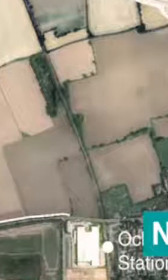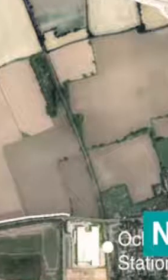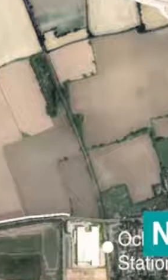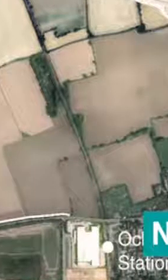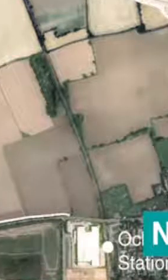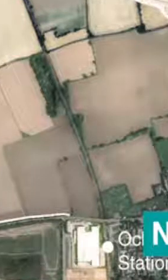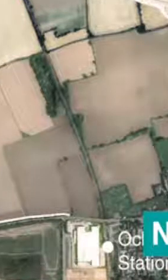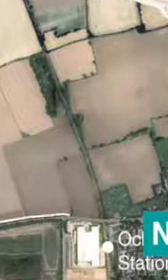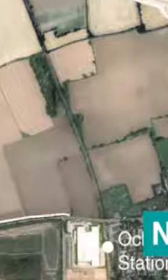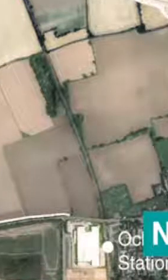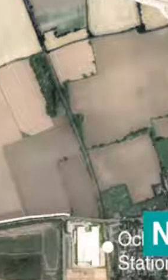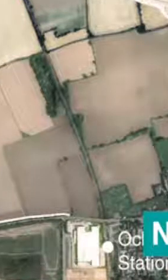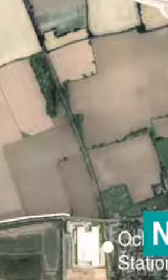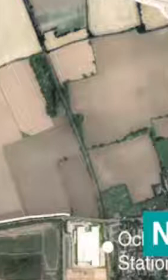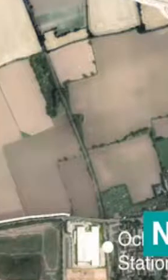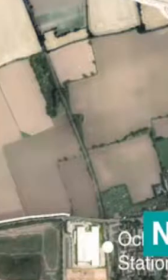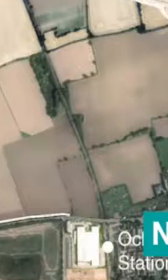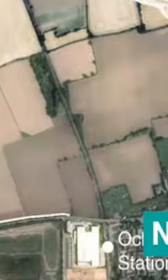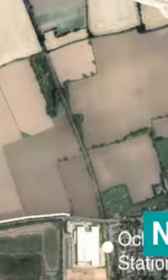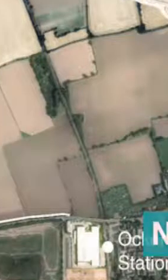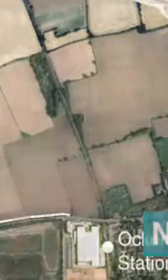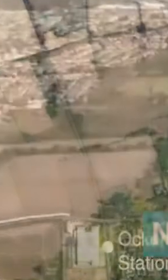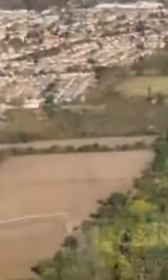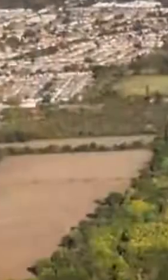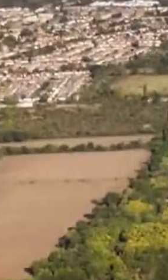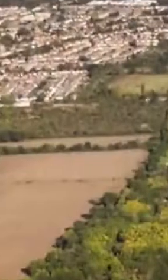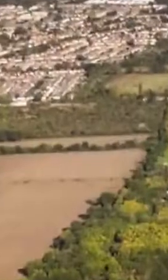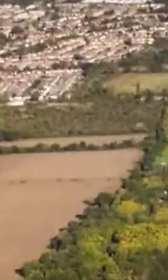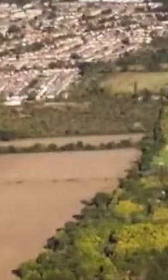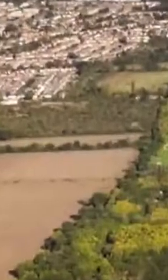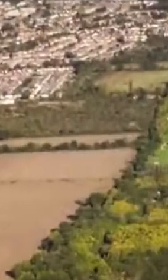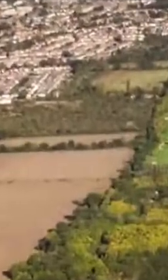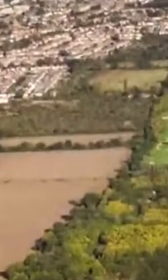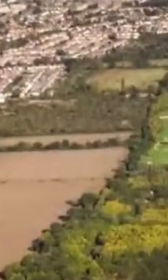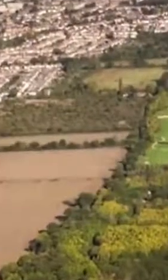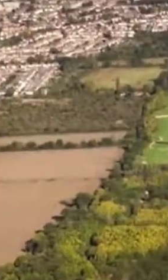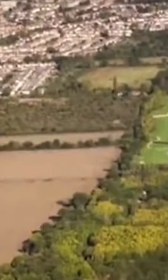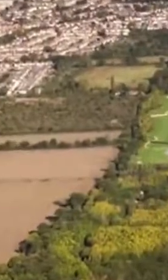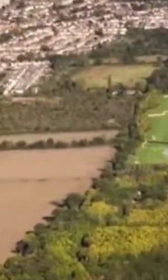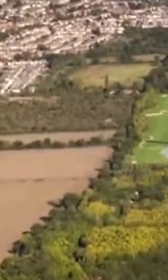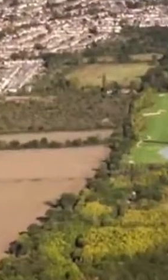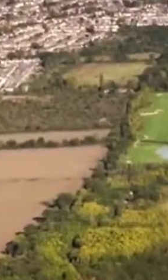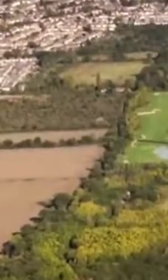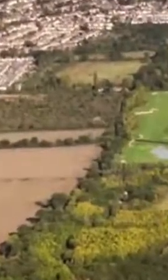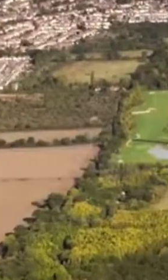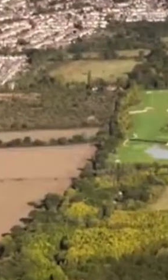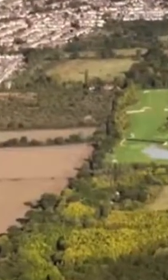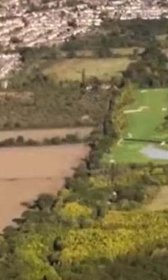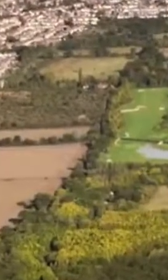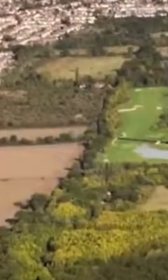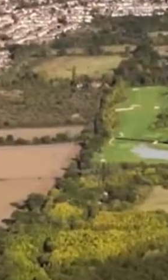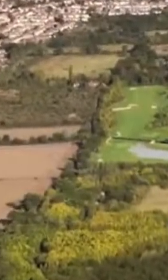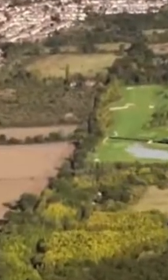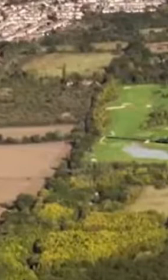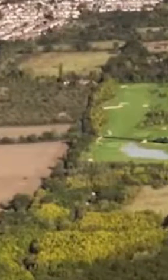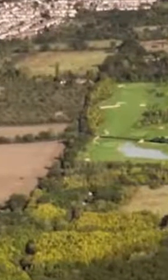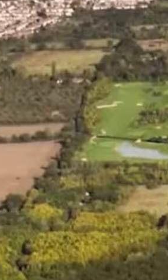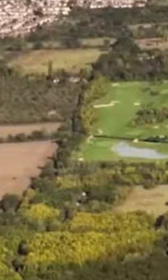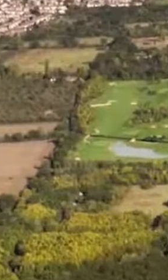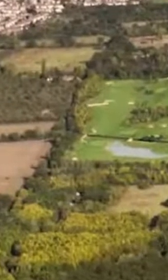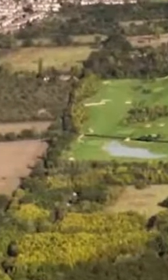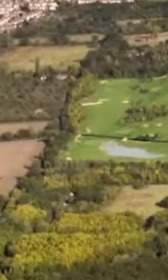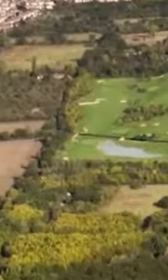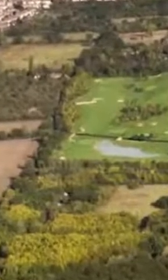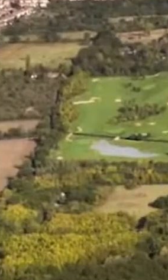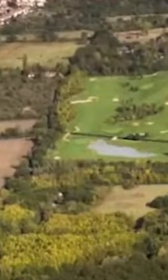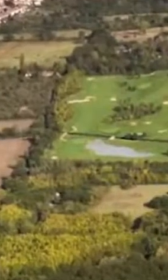works and afterwards for the operation of the network. North of Thames Chase Forest Centre, we're proposing a new maintenance access